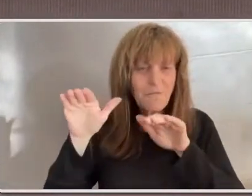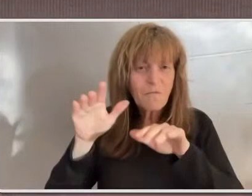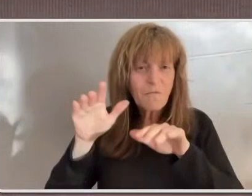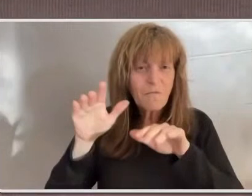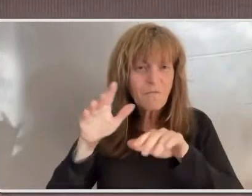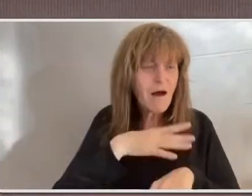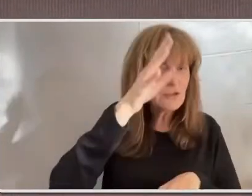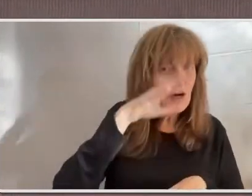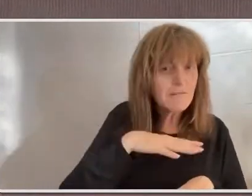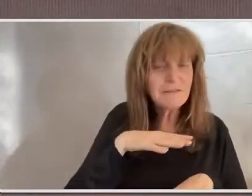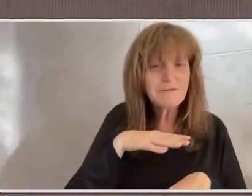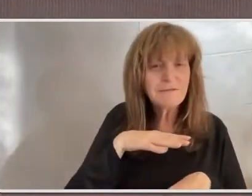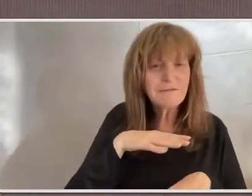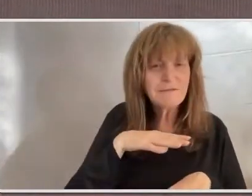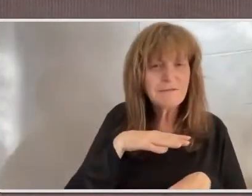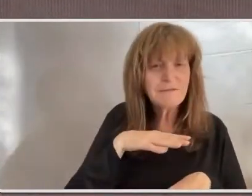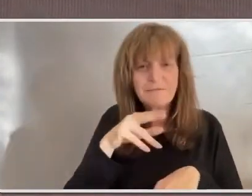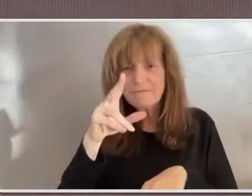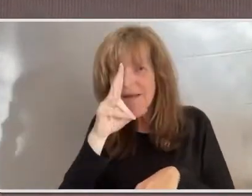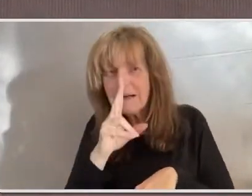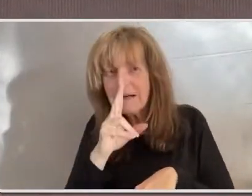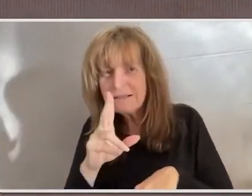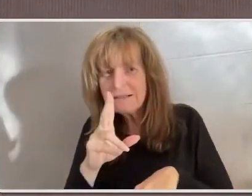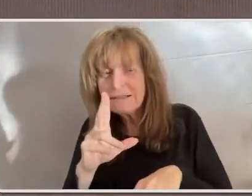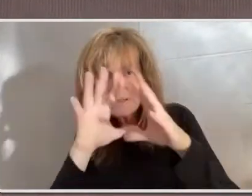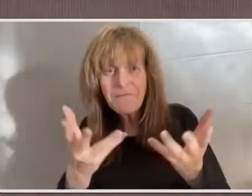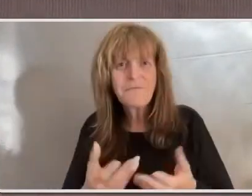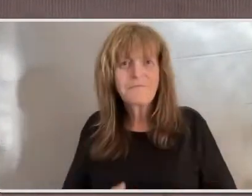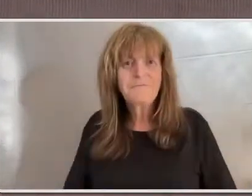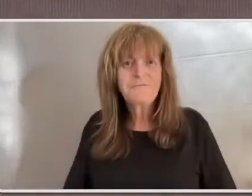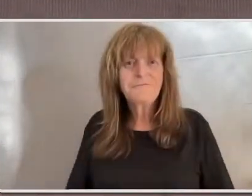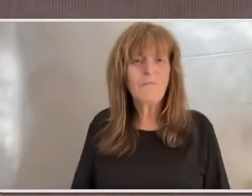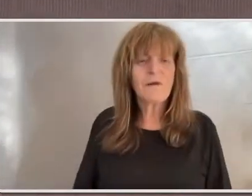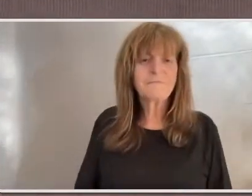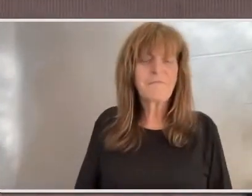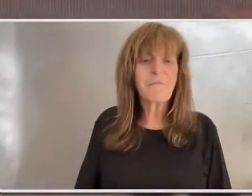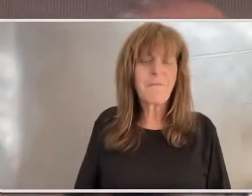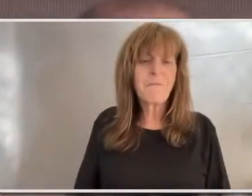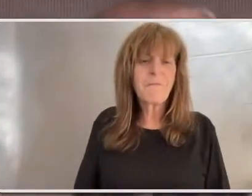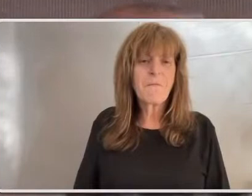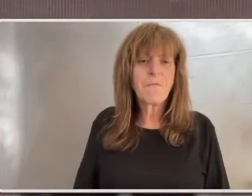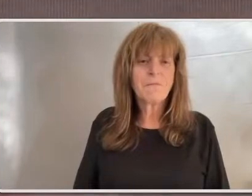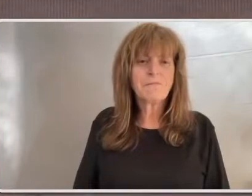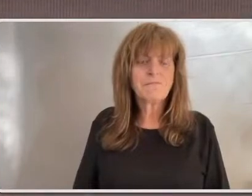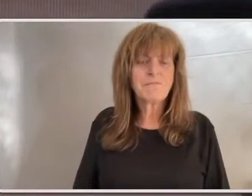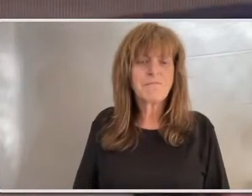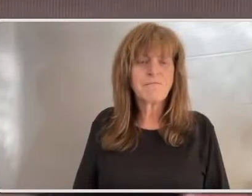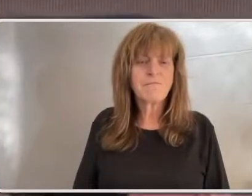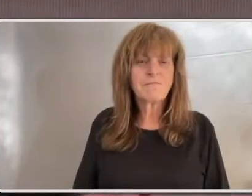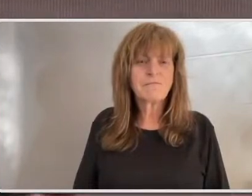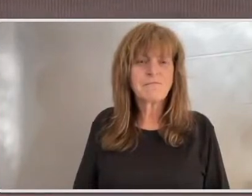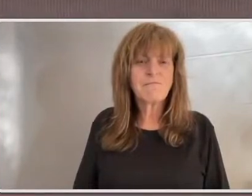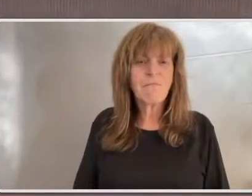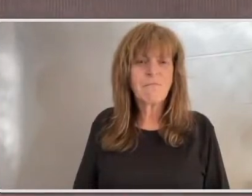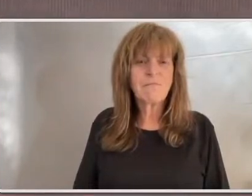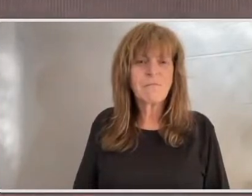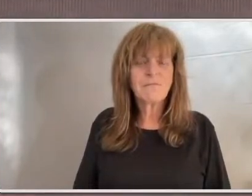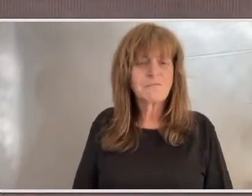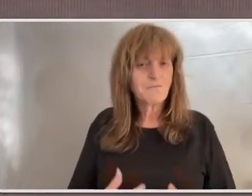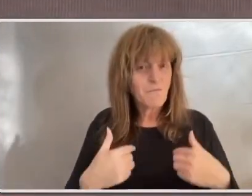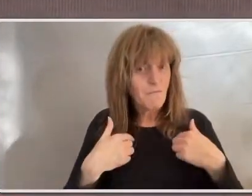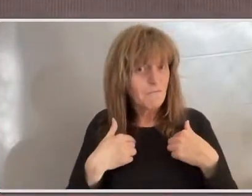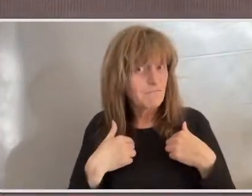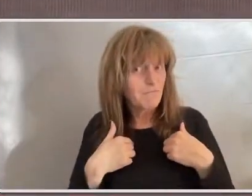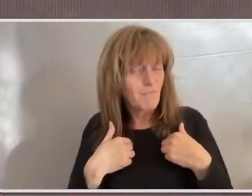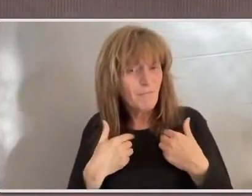les ministres désignés du Conseil exécutif de l'Ontario. I am pleased to announce the ministers designate